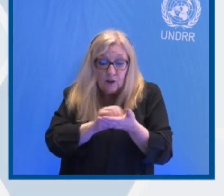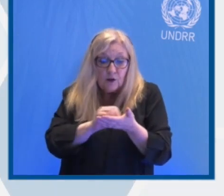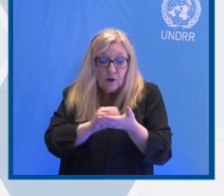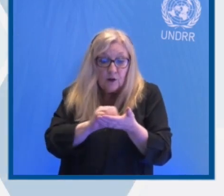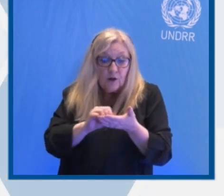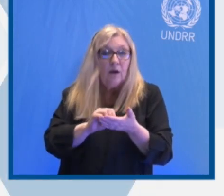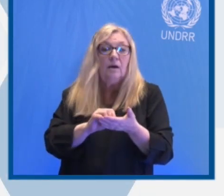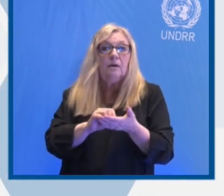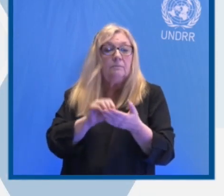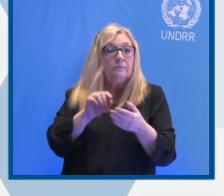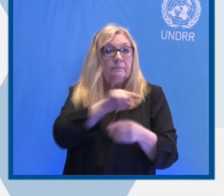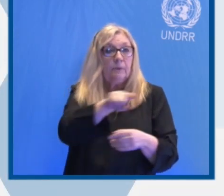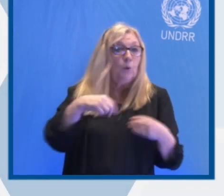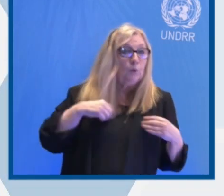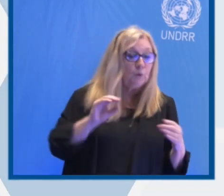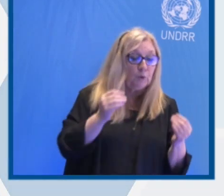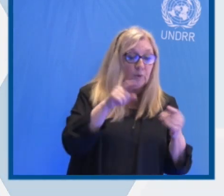a main kind of